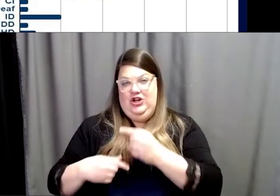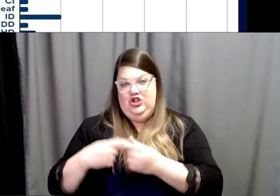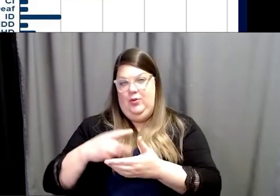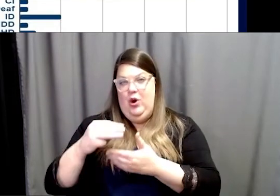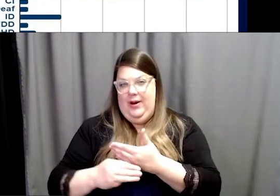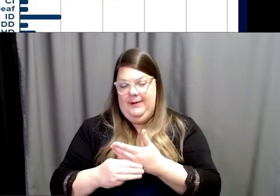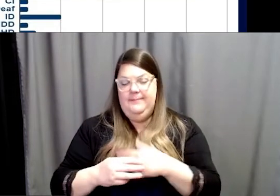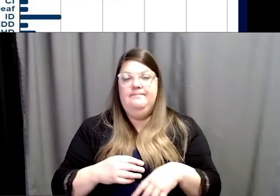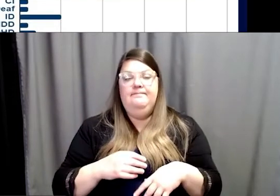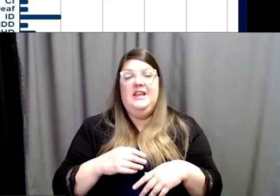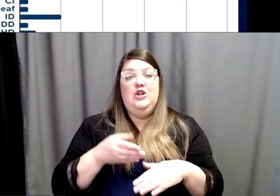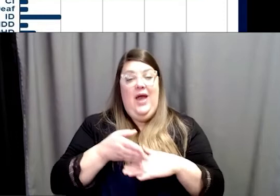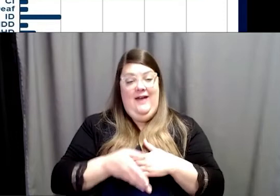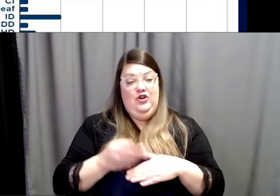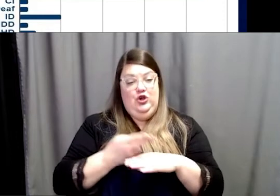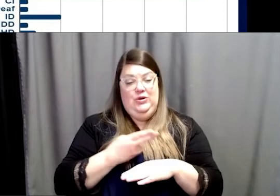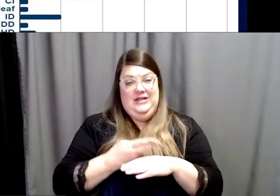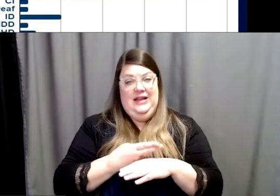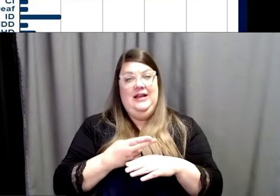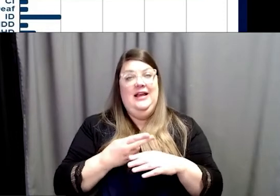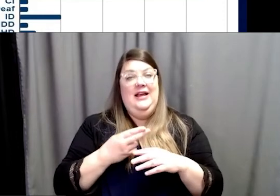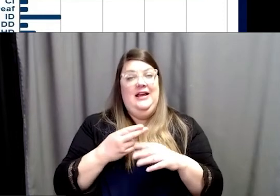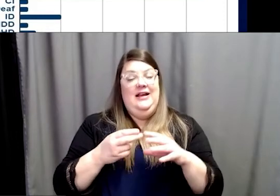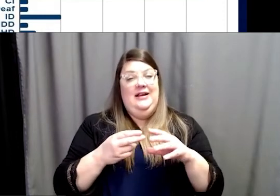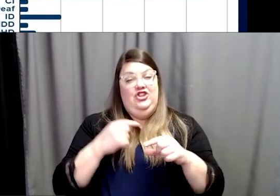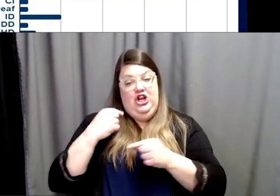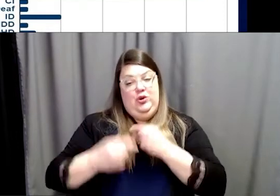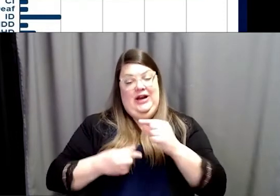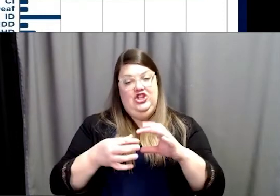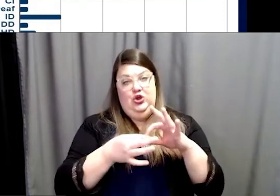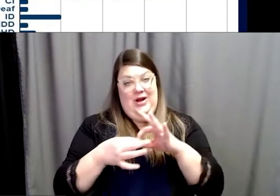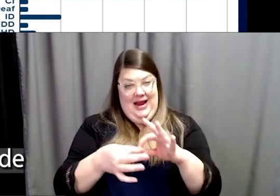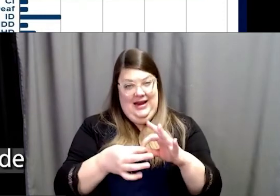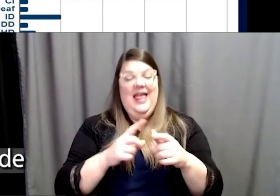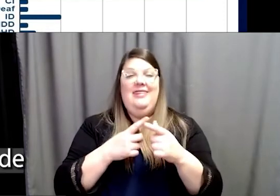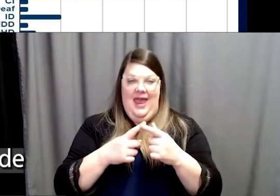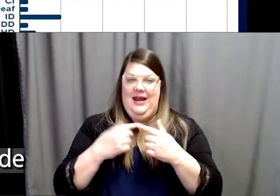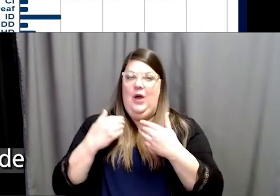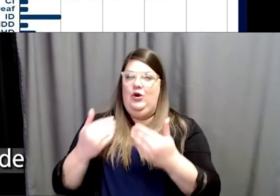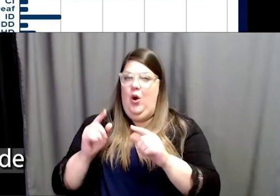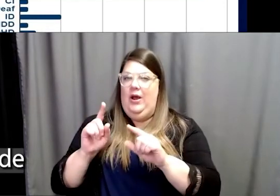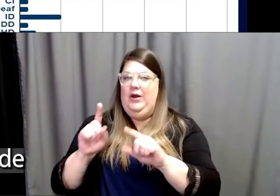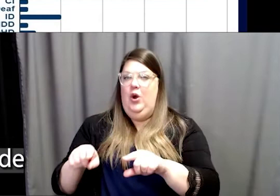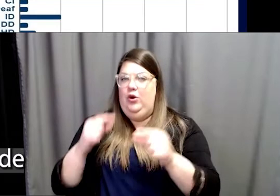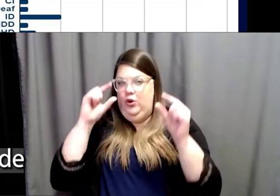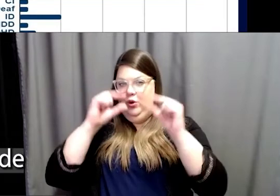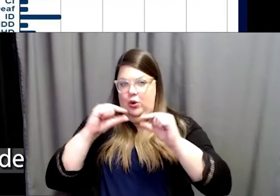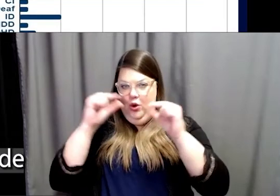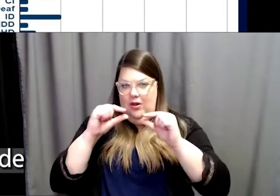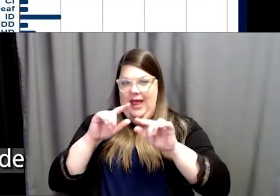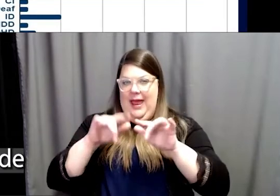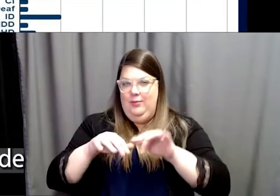So after using Generations United, then I would go to Google and put more